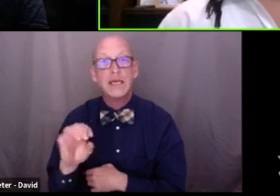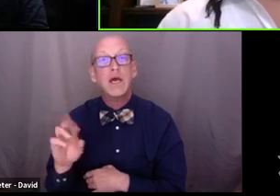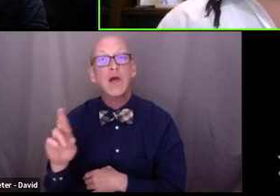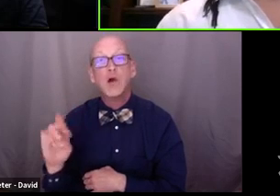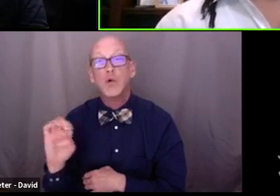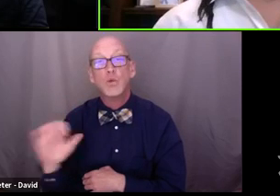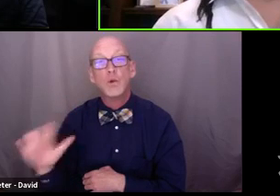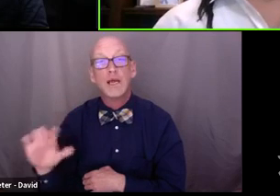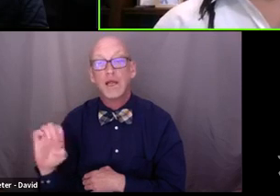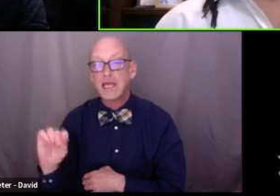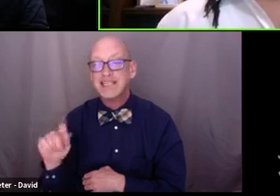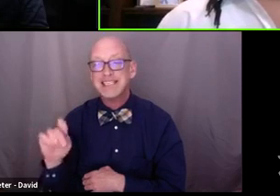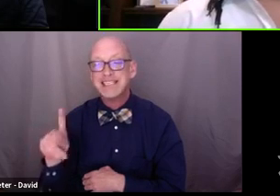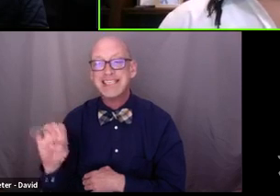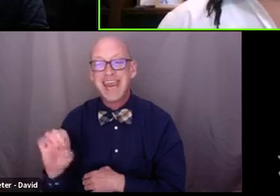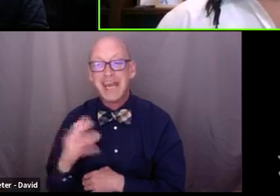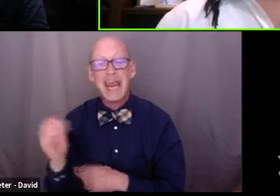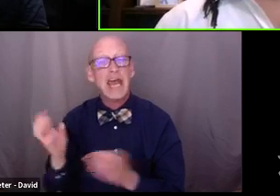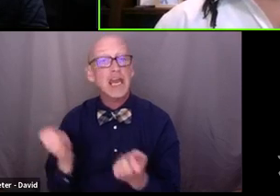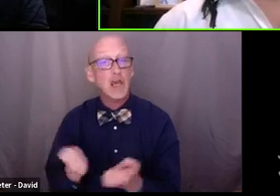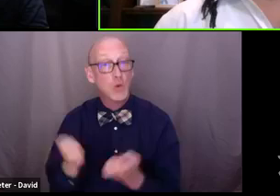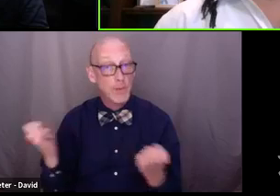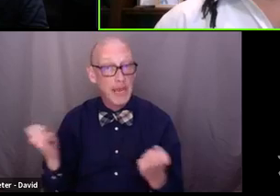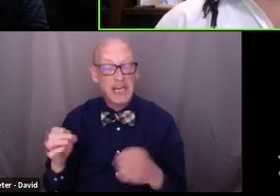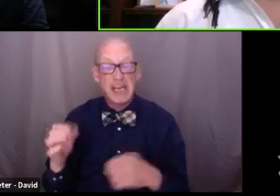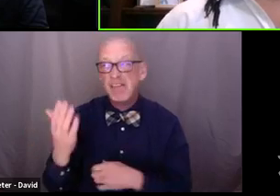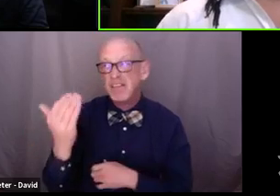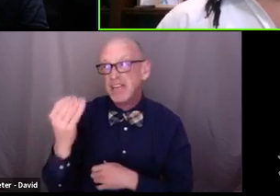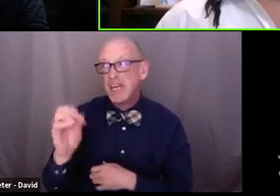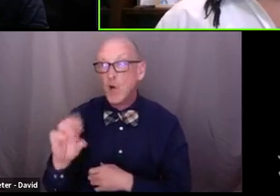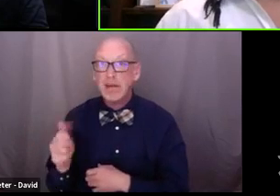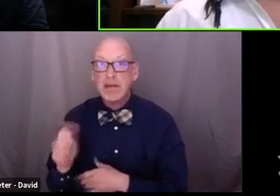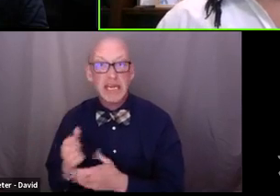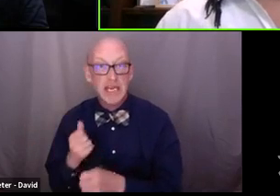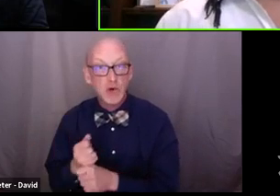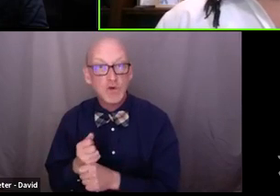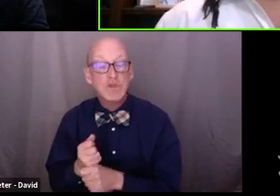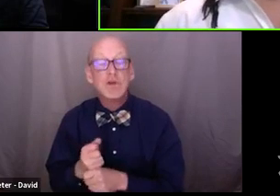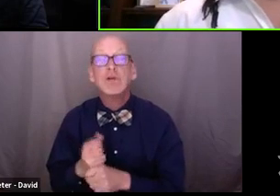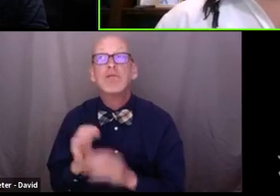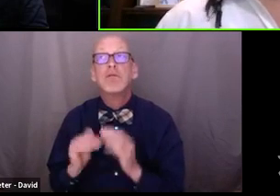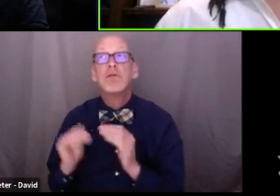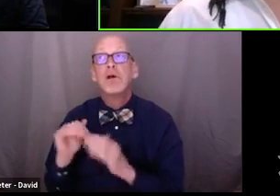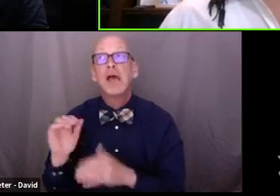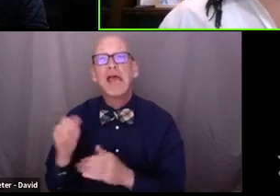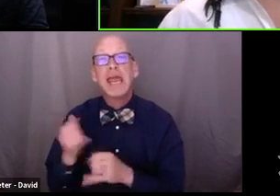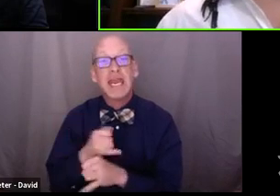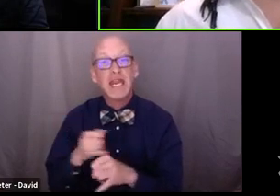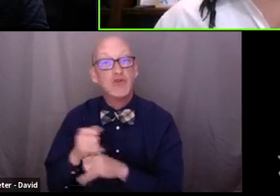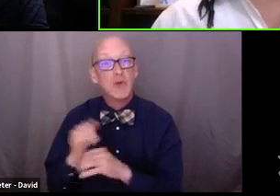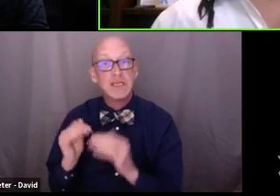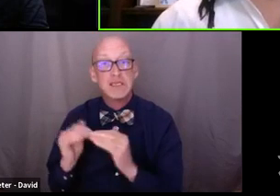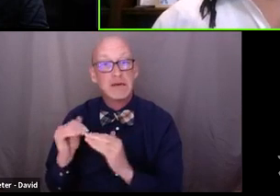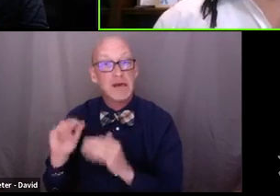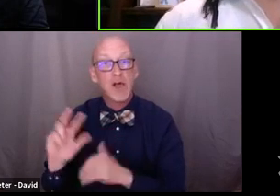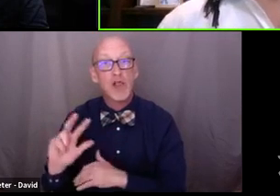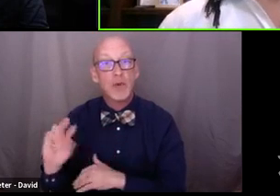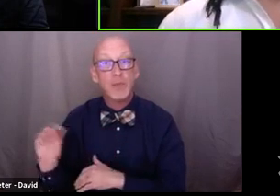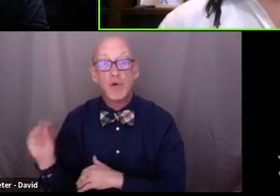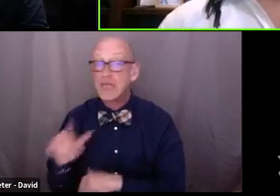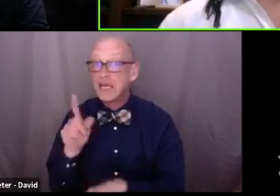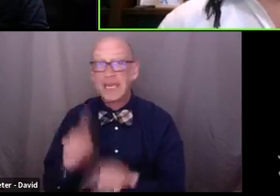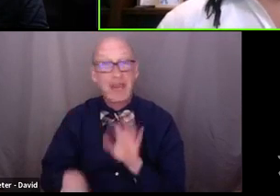real estate out to 15 years, equipment out to 10, at an interest rate that doesn't exceed 3%. You're not going to find that at a bank. You're not going to find that at